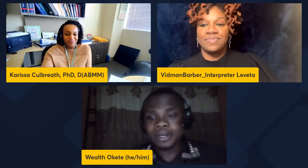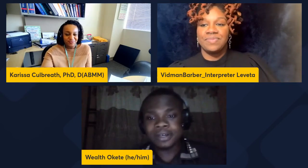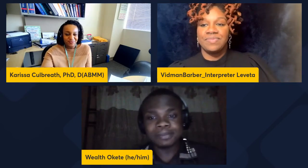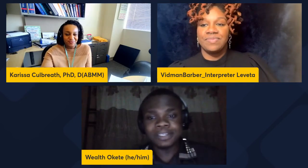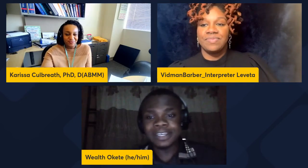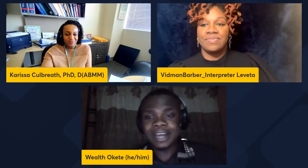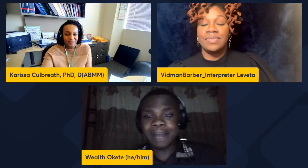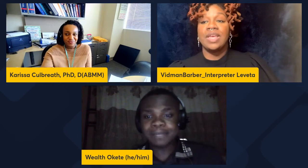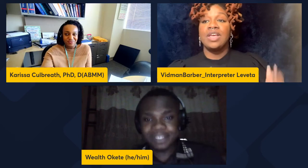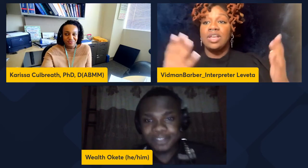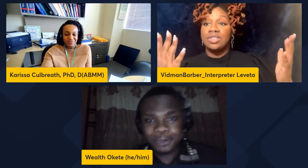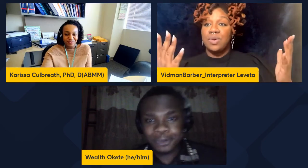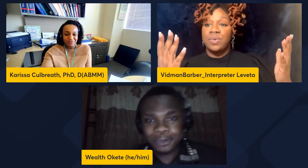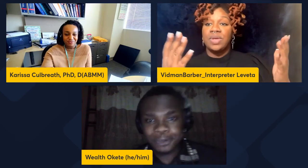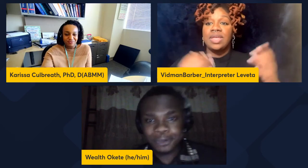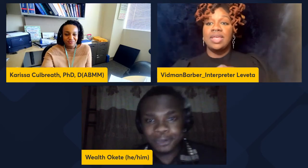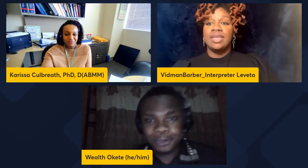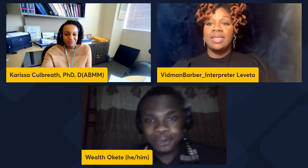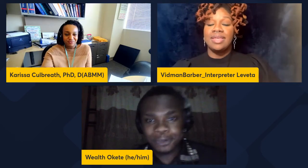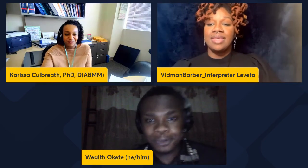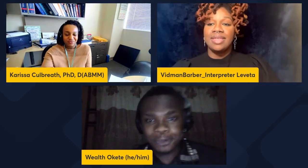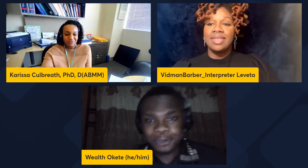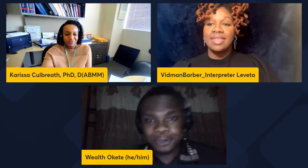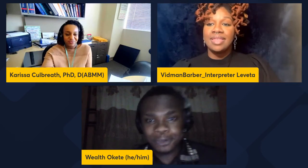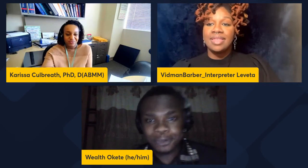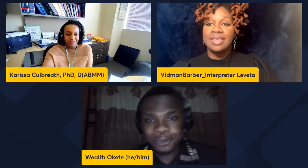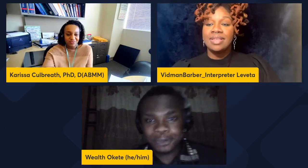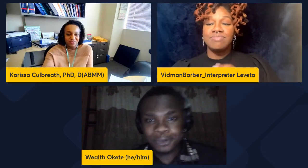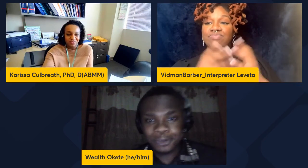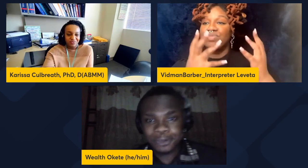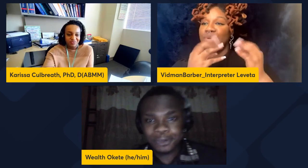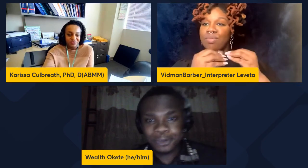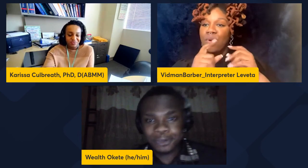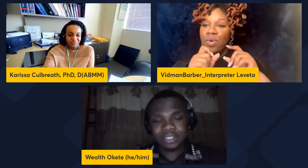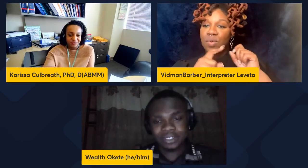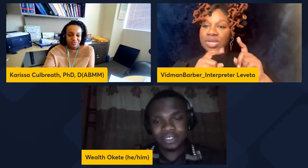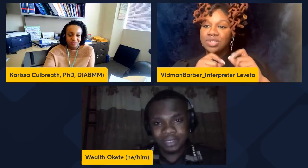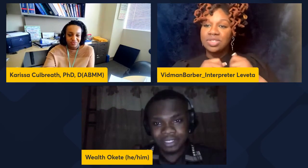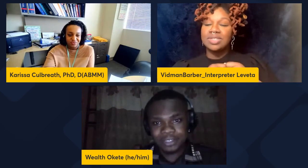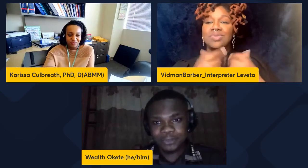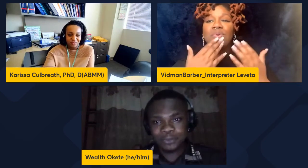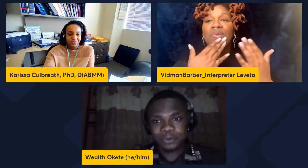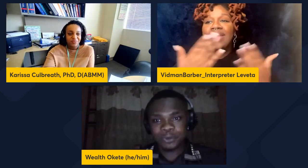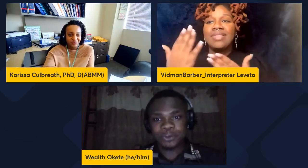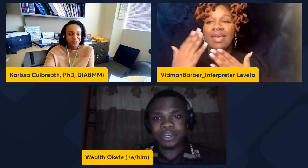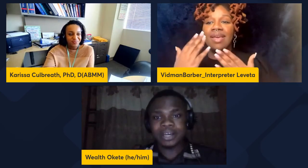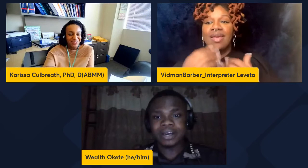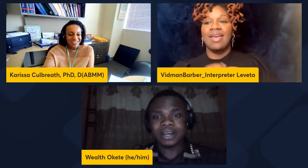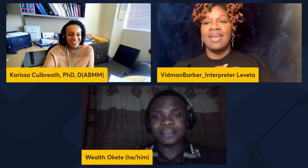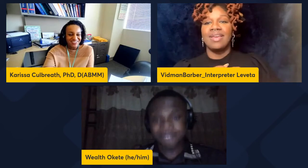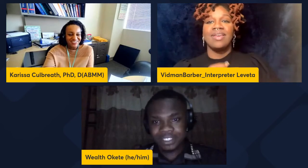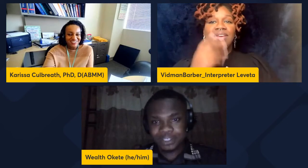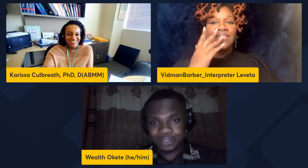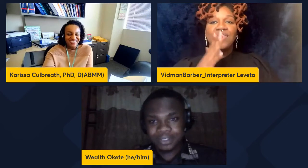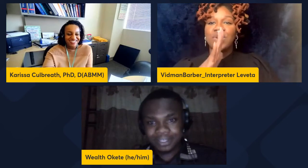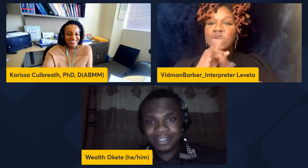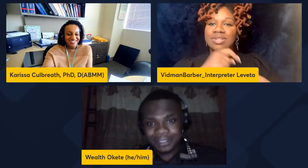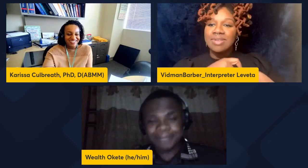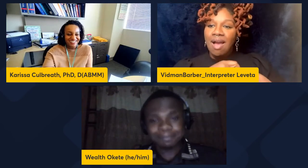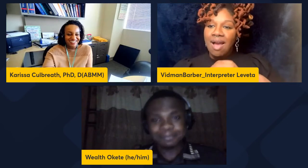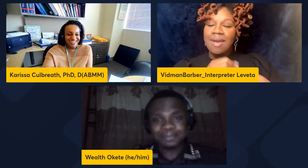So, in the absence of further questions, we'd just like to say thank you for your great talk and thank you for honoring our